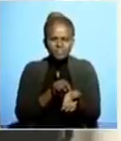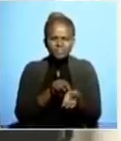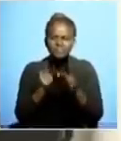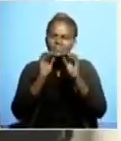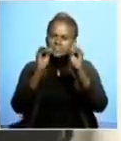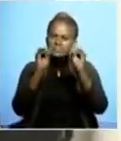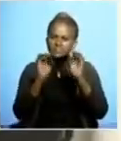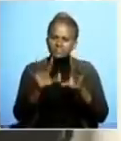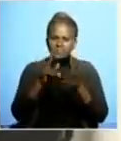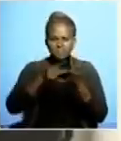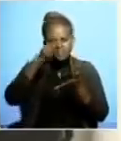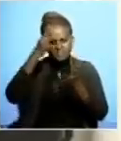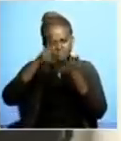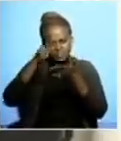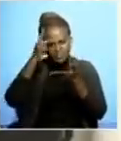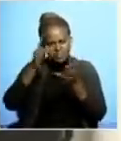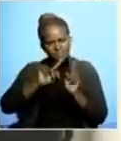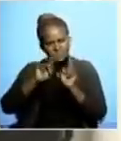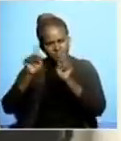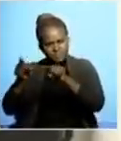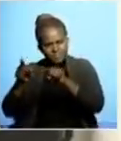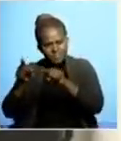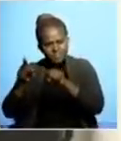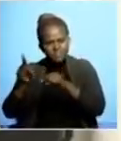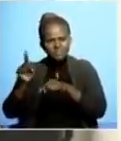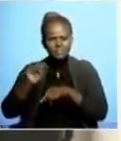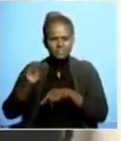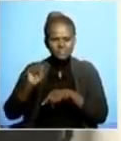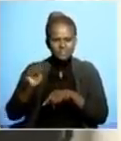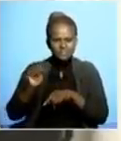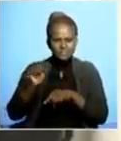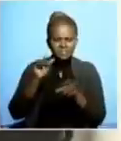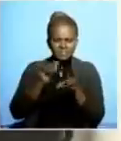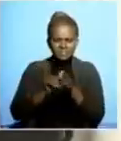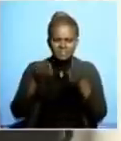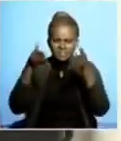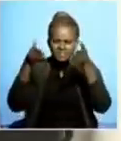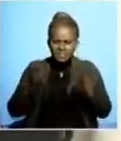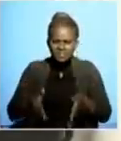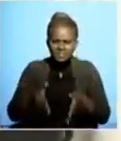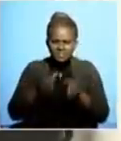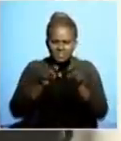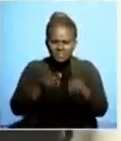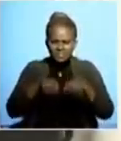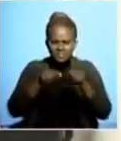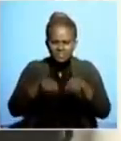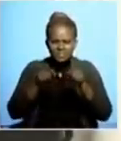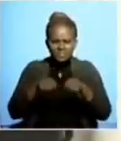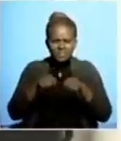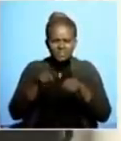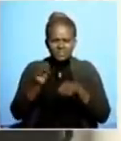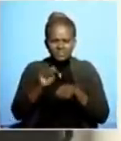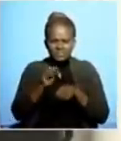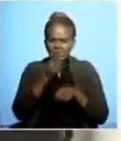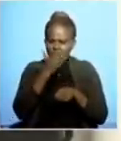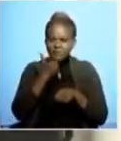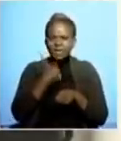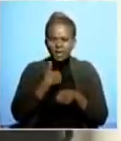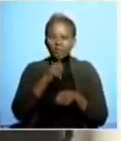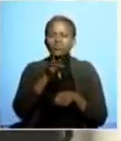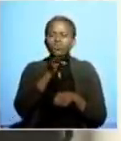teachers, pupils go to answer the call of nature in a pit latrine. There must be a waterborne